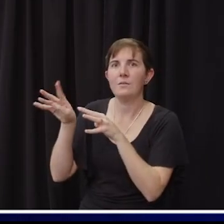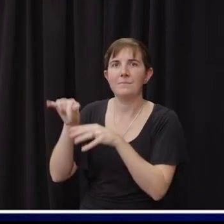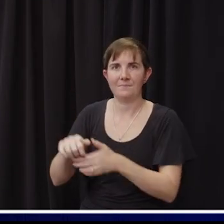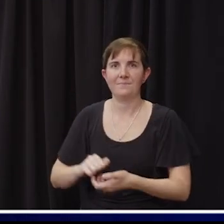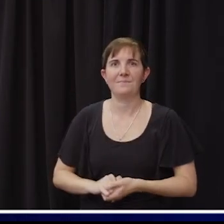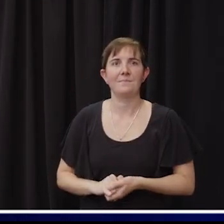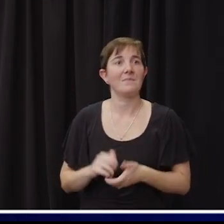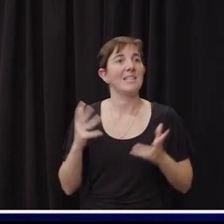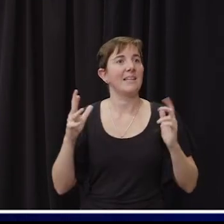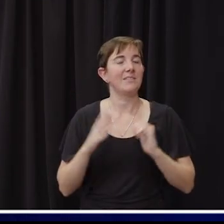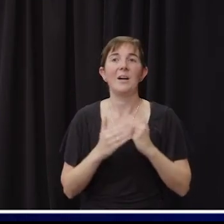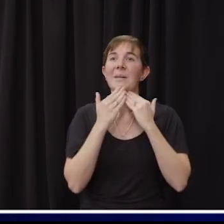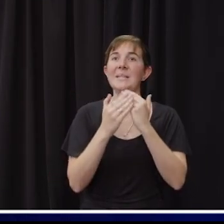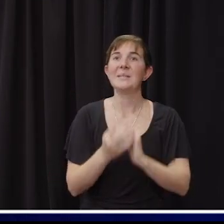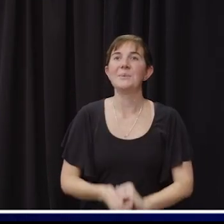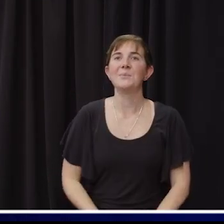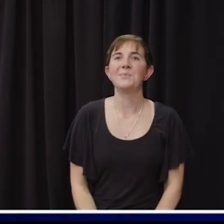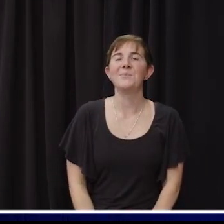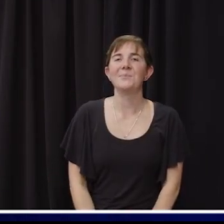And that's all. Thank you.